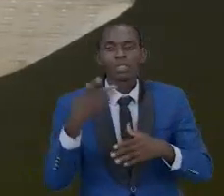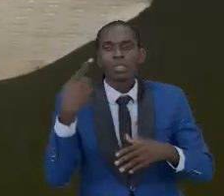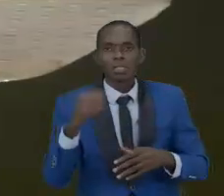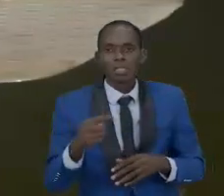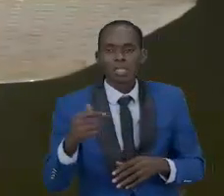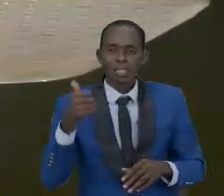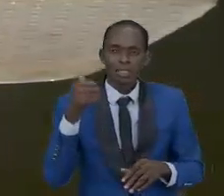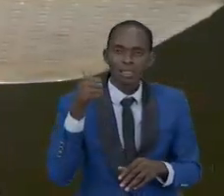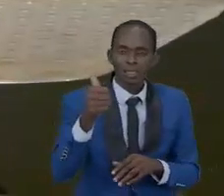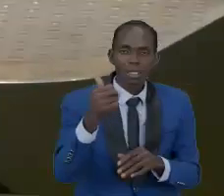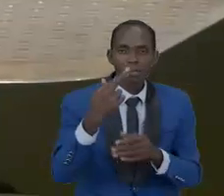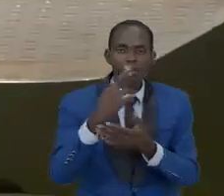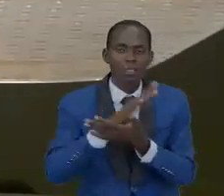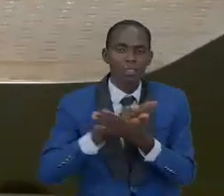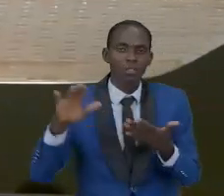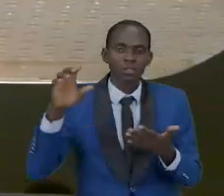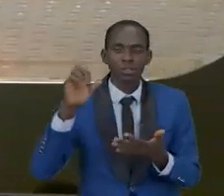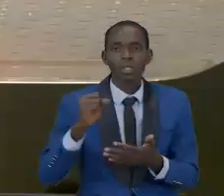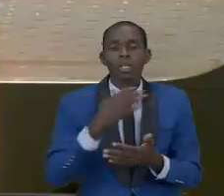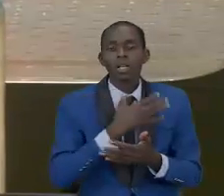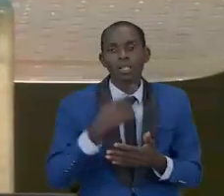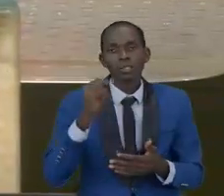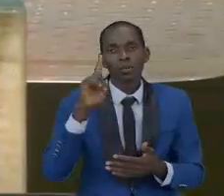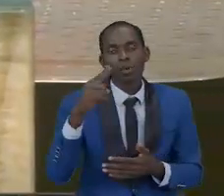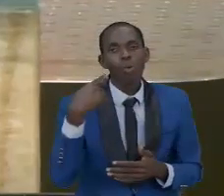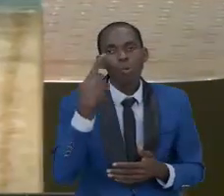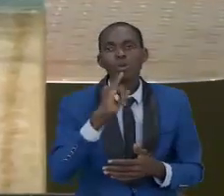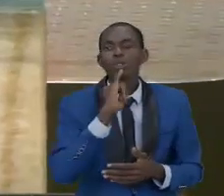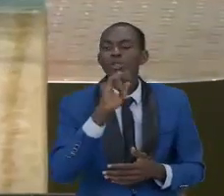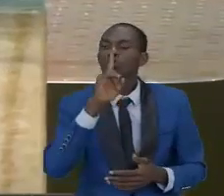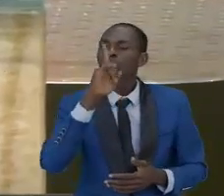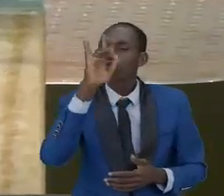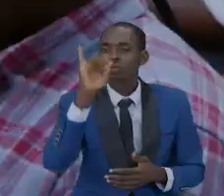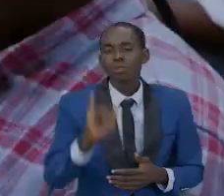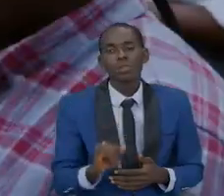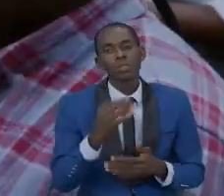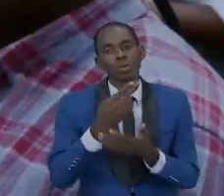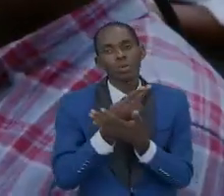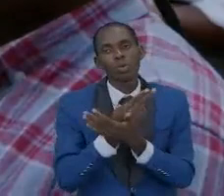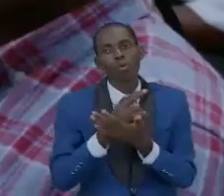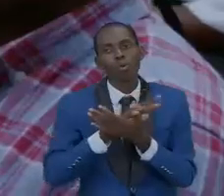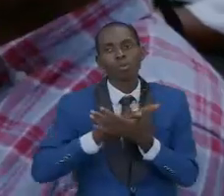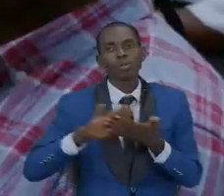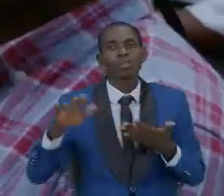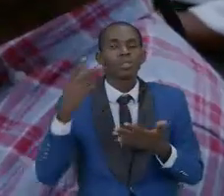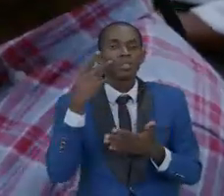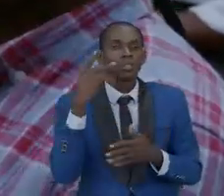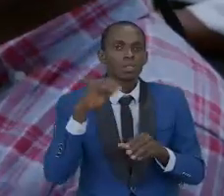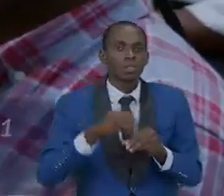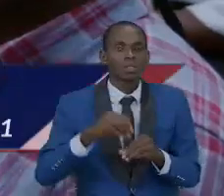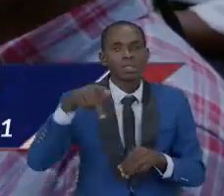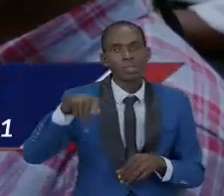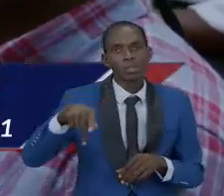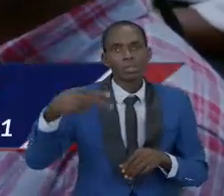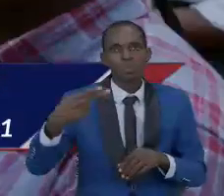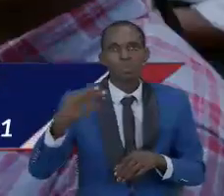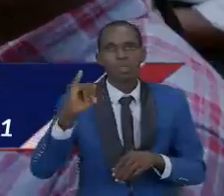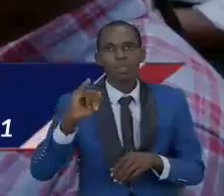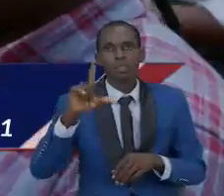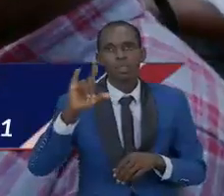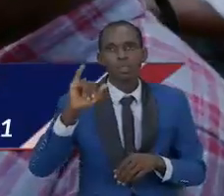the one who is truly Godly look at Philippians chapter 3 when looking at verses